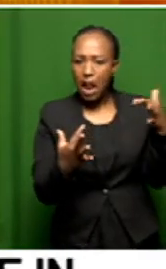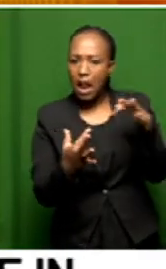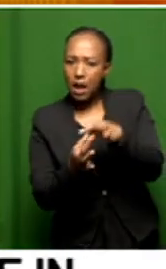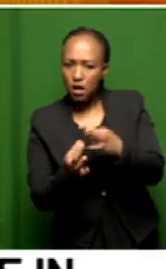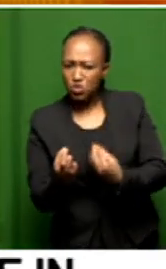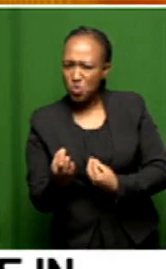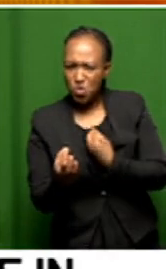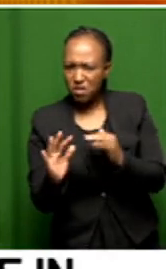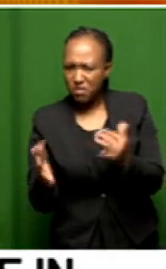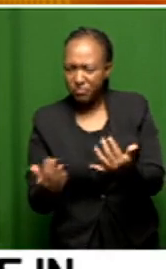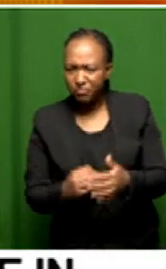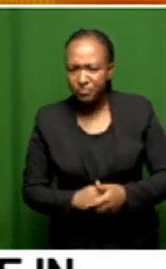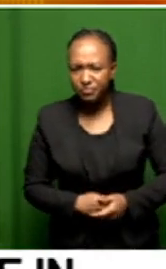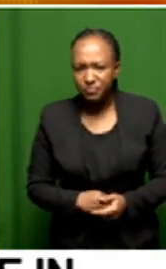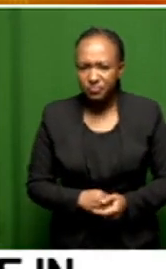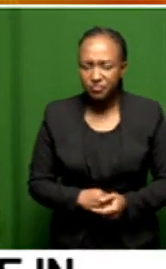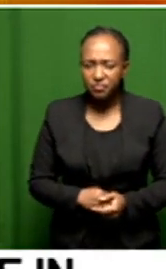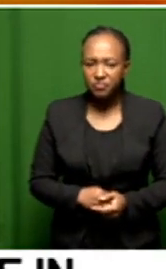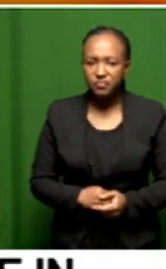issues?